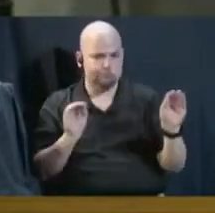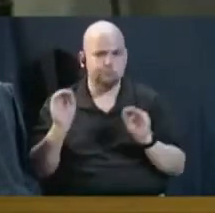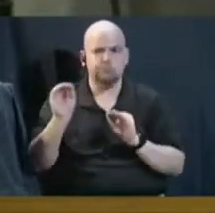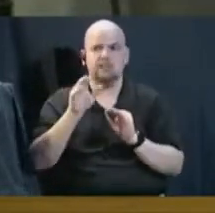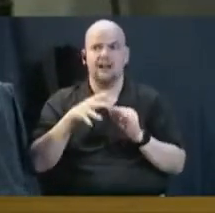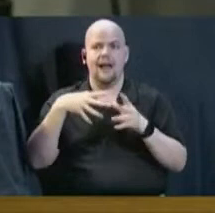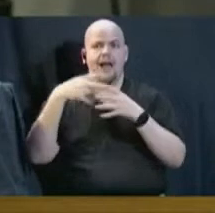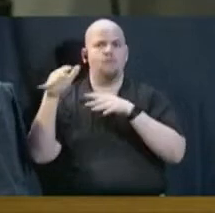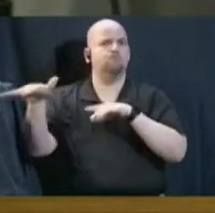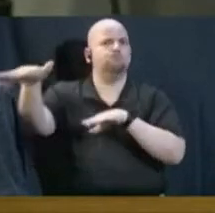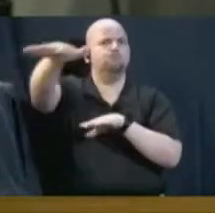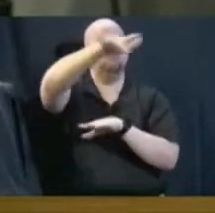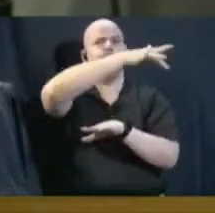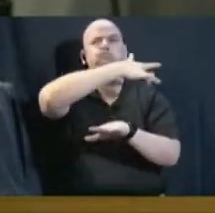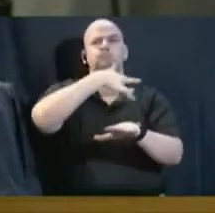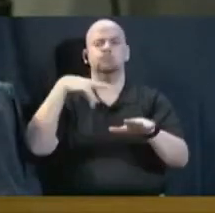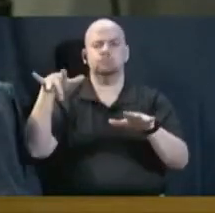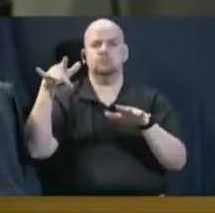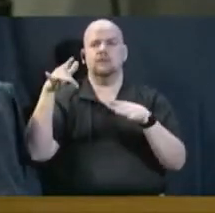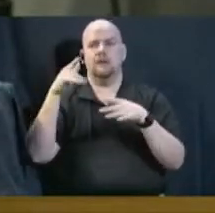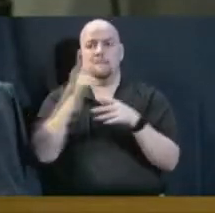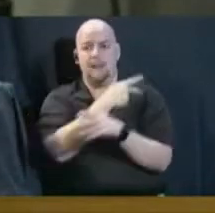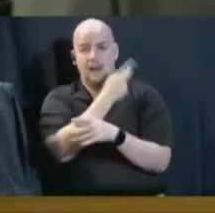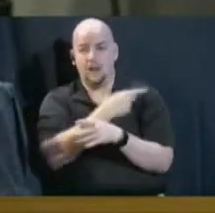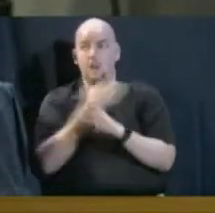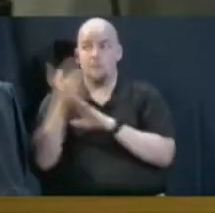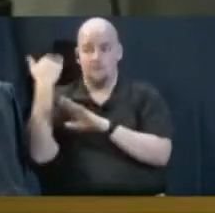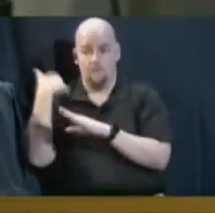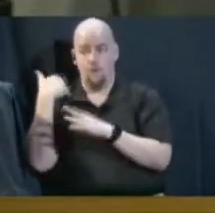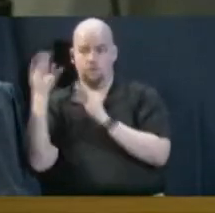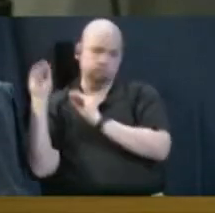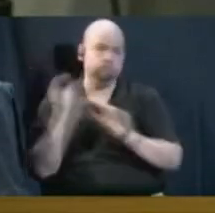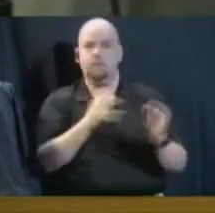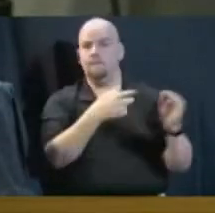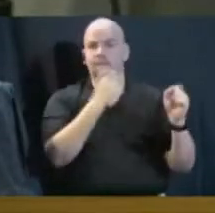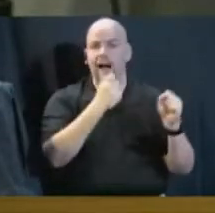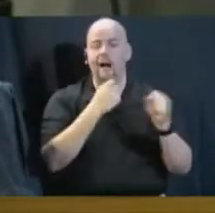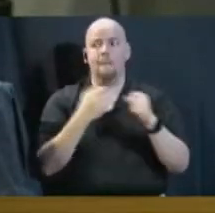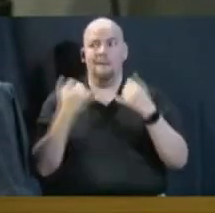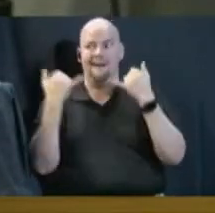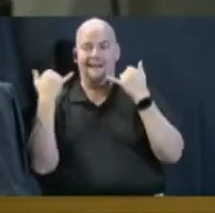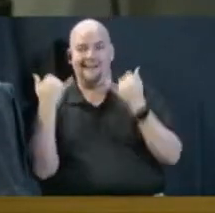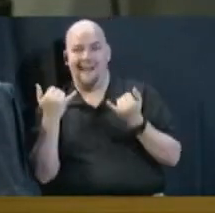that otherwise would have been readily brought into Knoxville. We've had patients